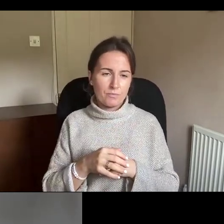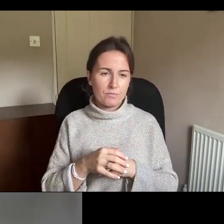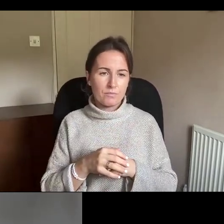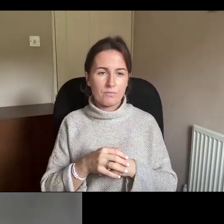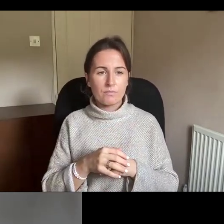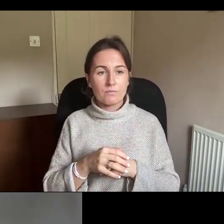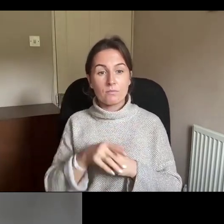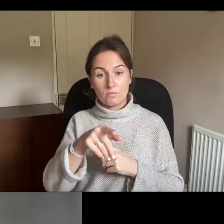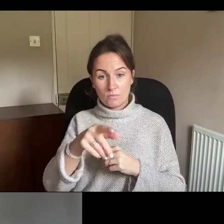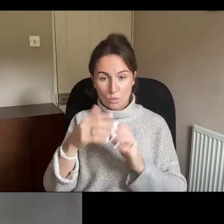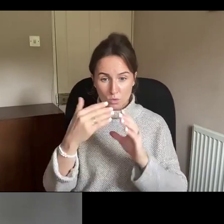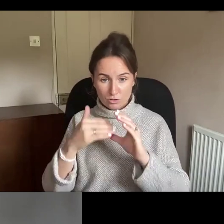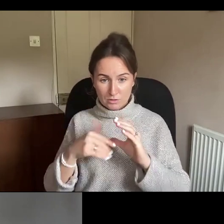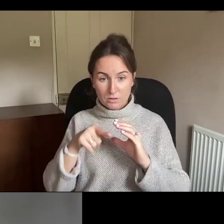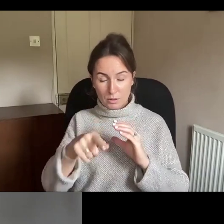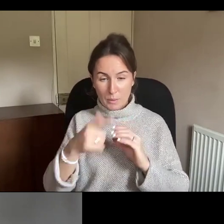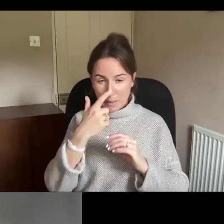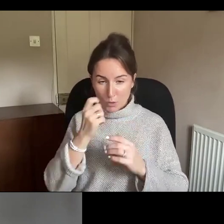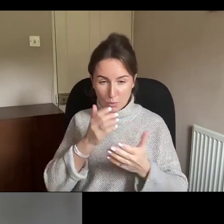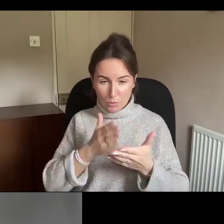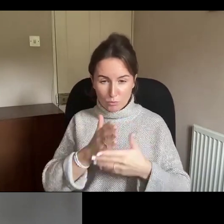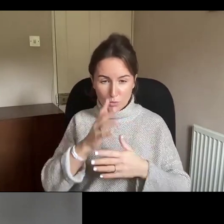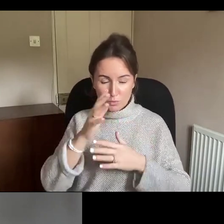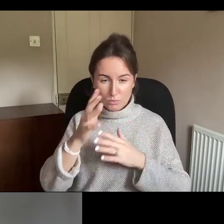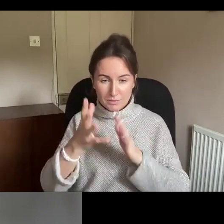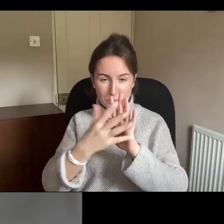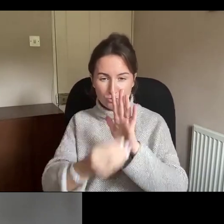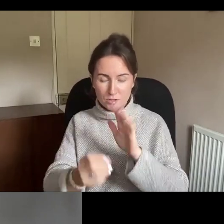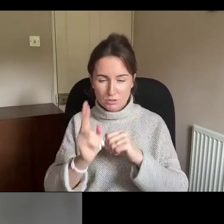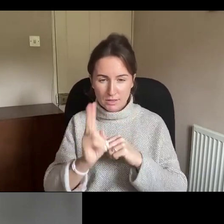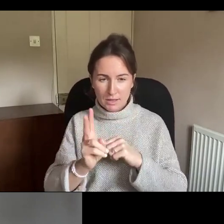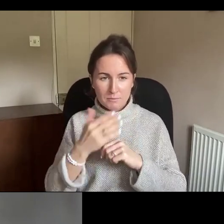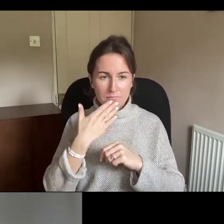Oh, Katie, would you mind just going over the demonstration of custom areas? Yes, I will.